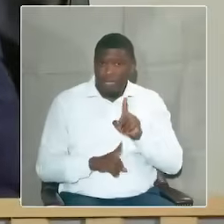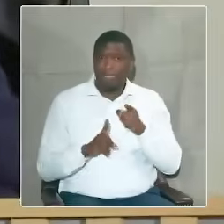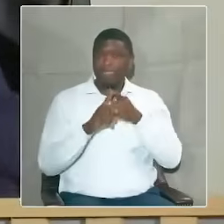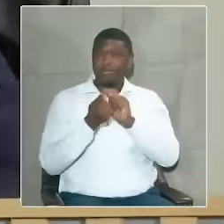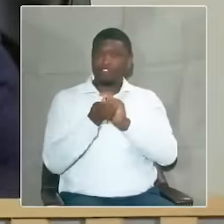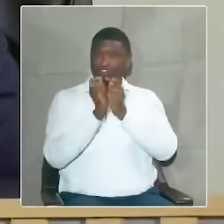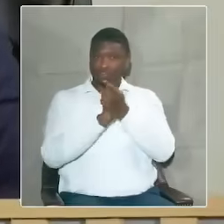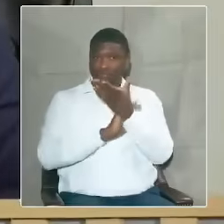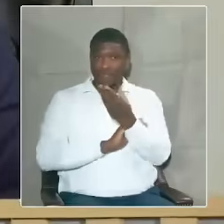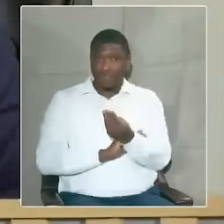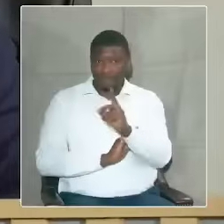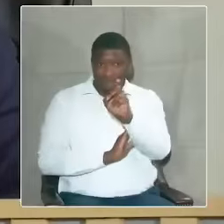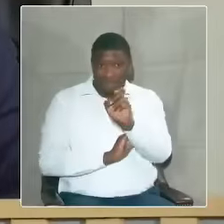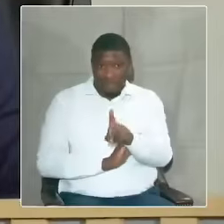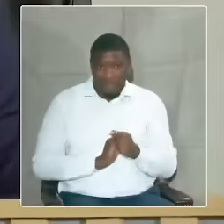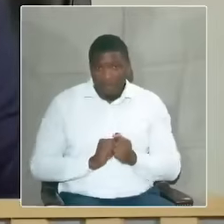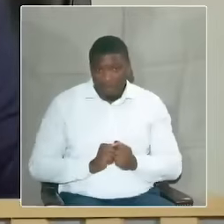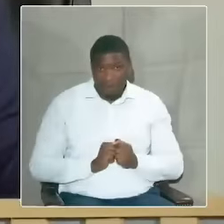change?